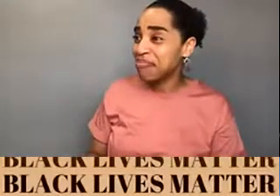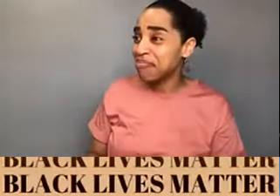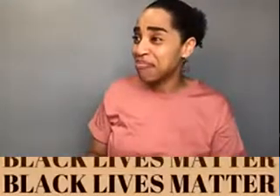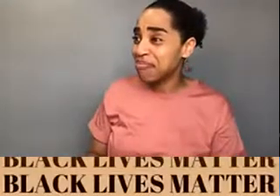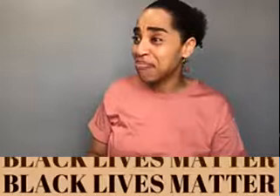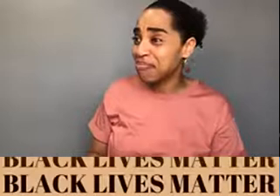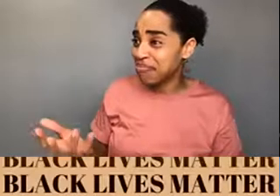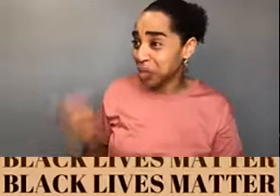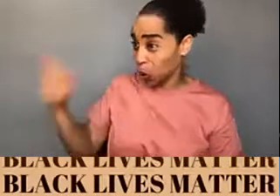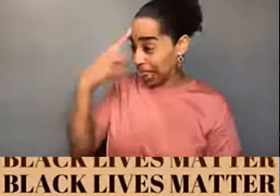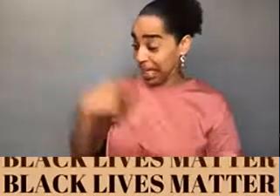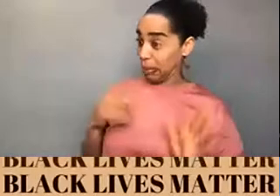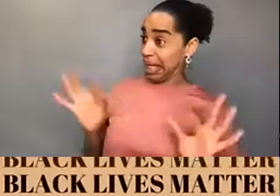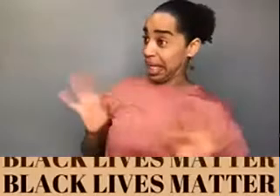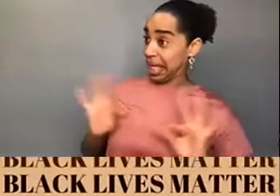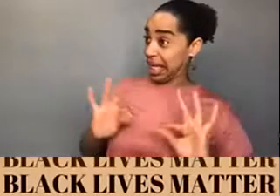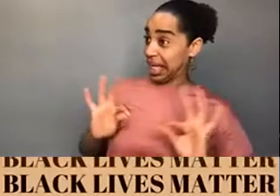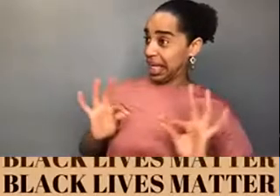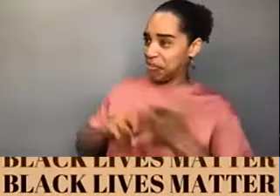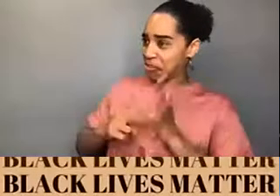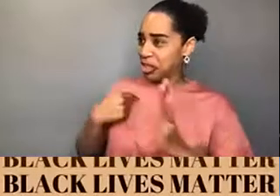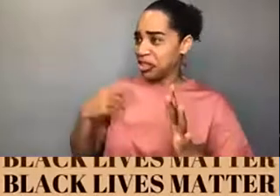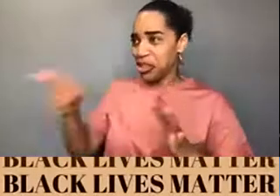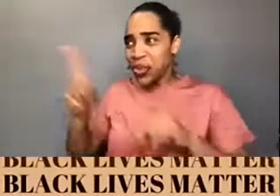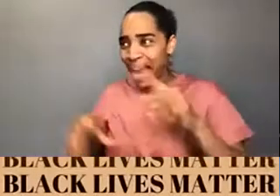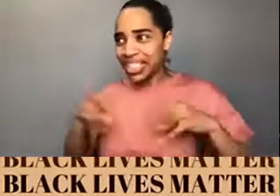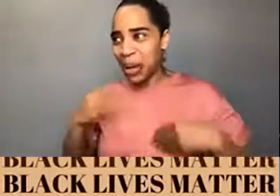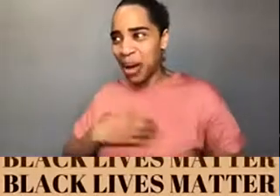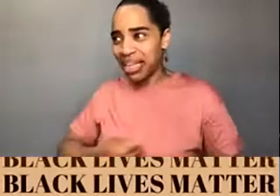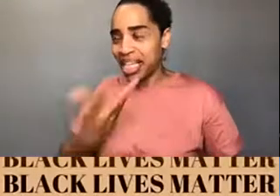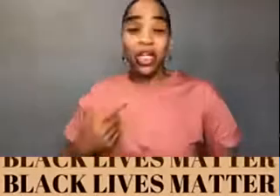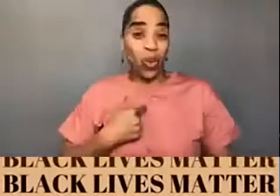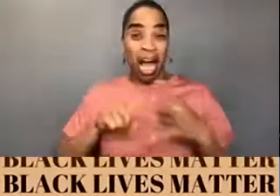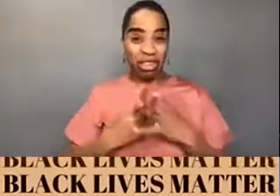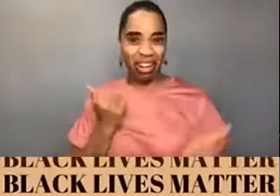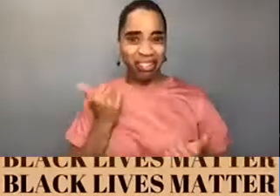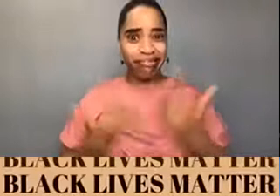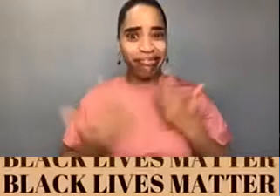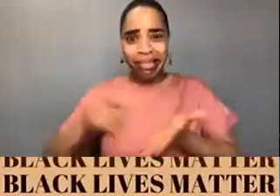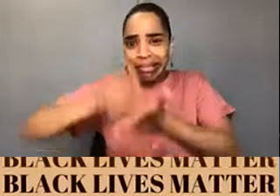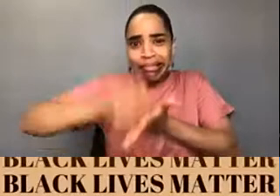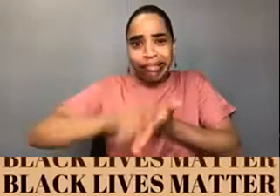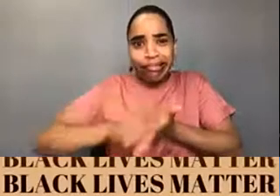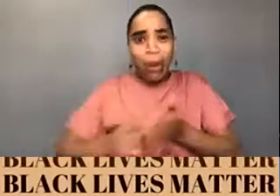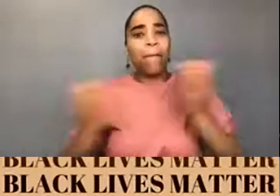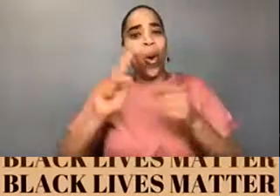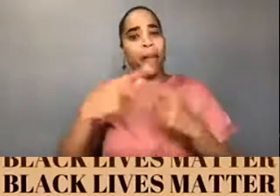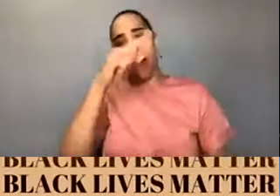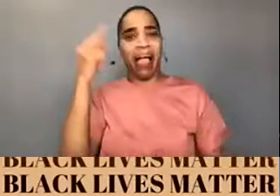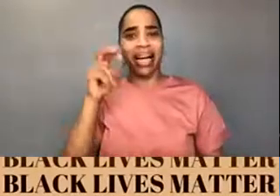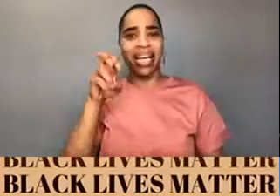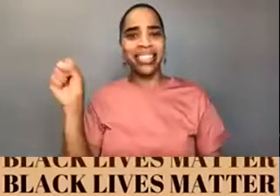believe that my life doesn't matter at the same time. So I started writing more about my Blackness. Yeah, this poem,